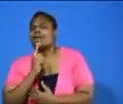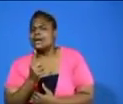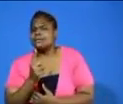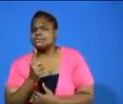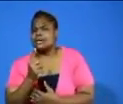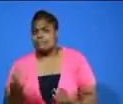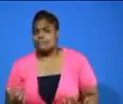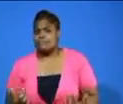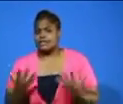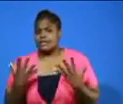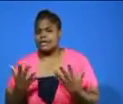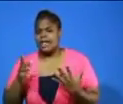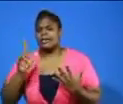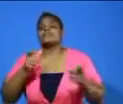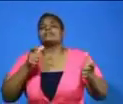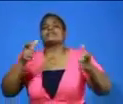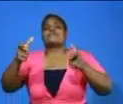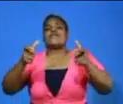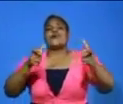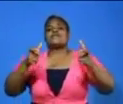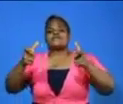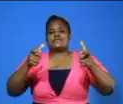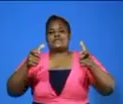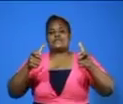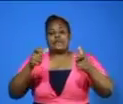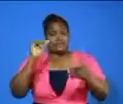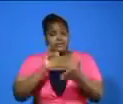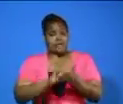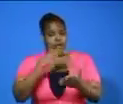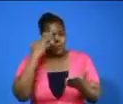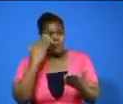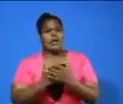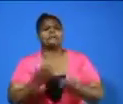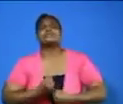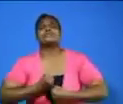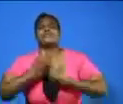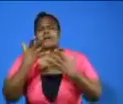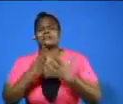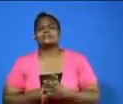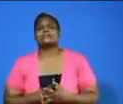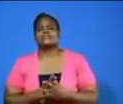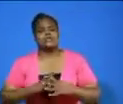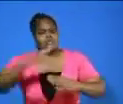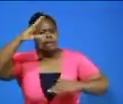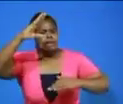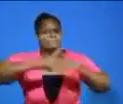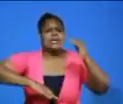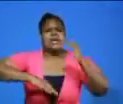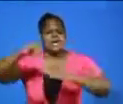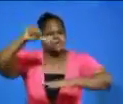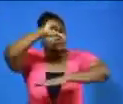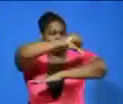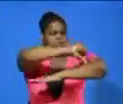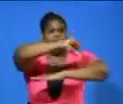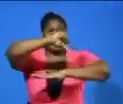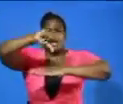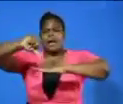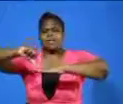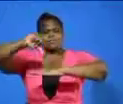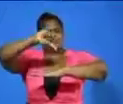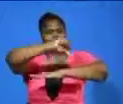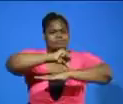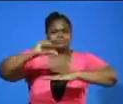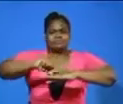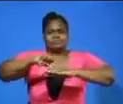let him be God. And they said, well spoken. So they built their altar. They cut